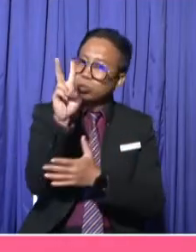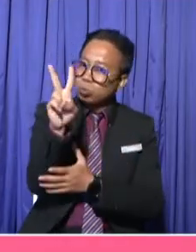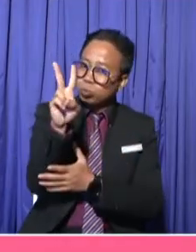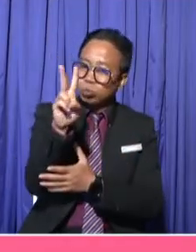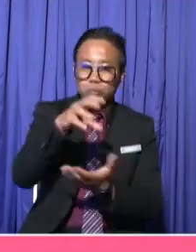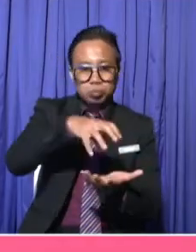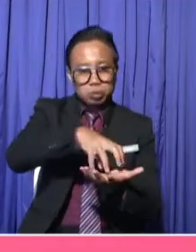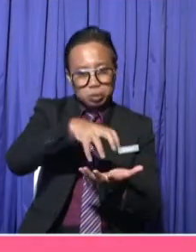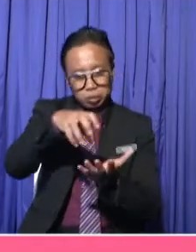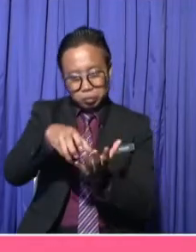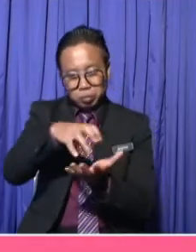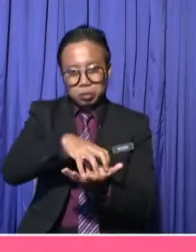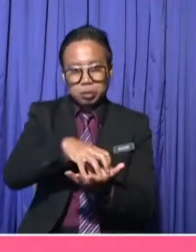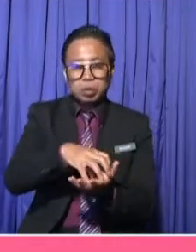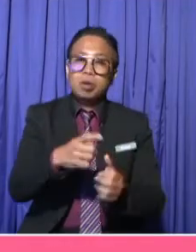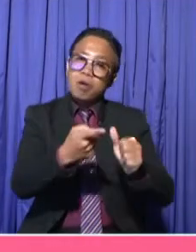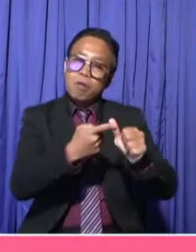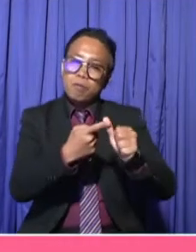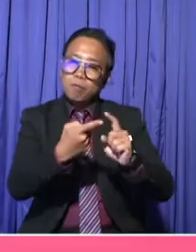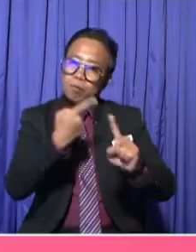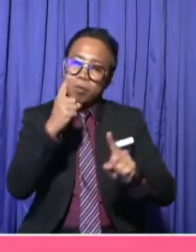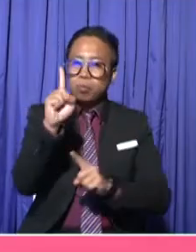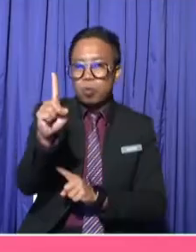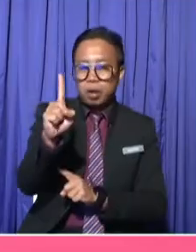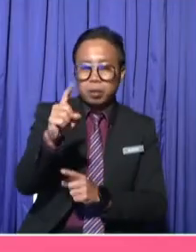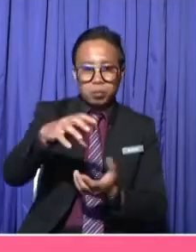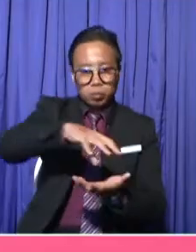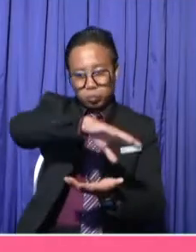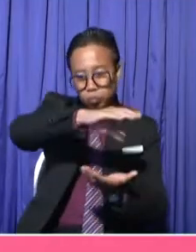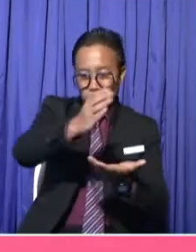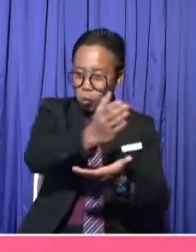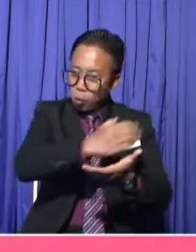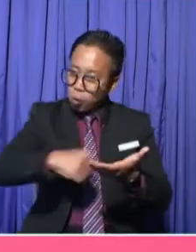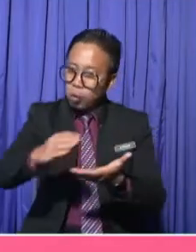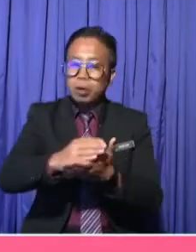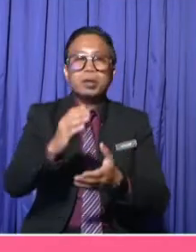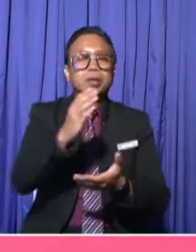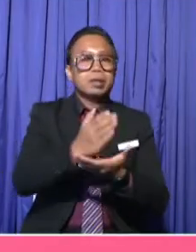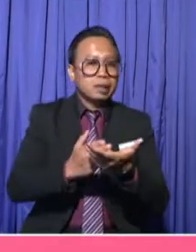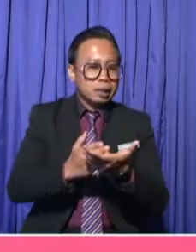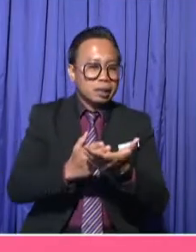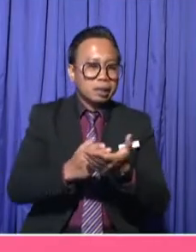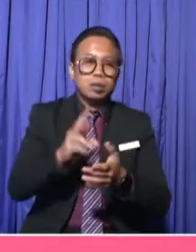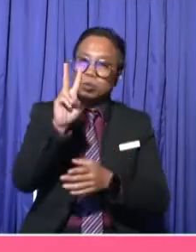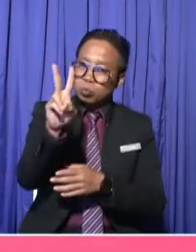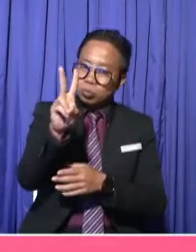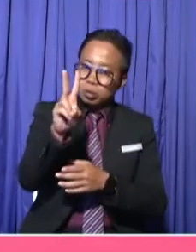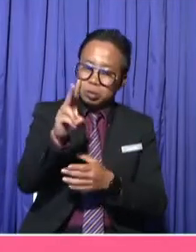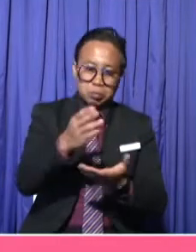pieces. From one whole cake, it becomes 2 equal pieces of